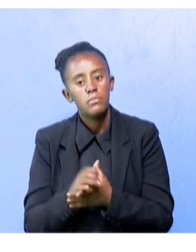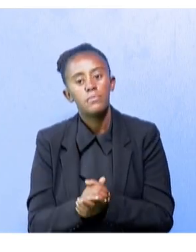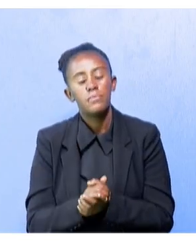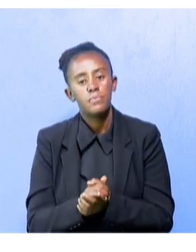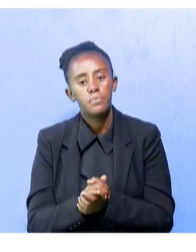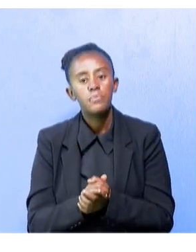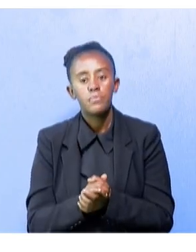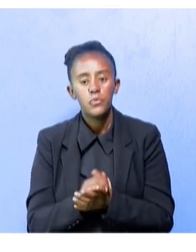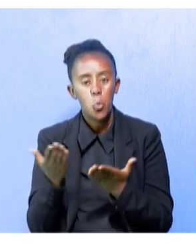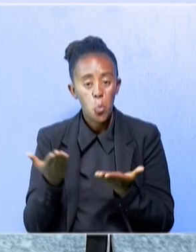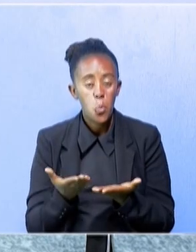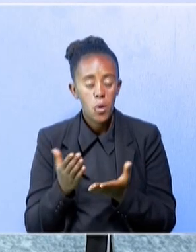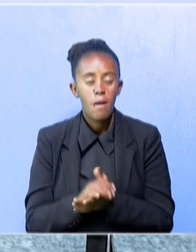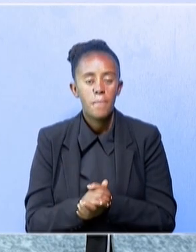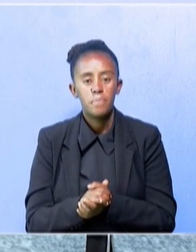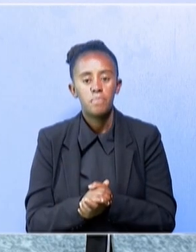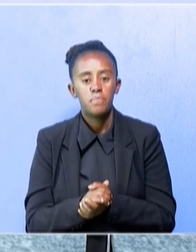Yeah, you're welcome.